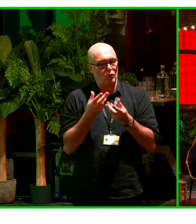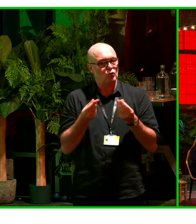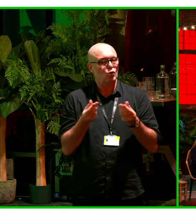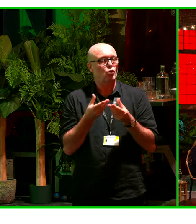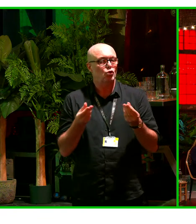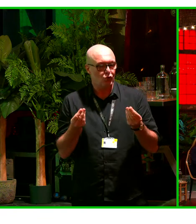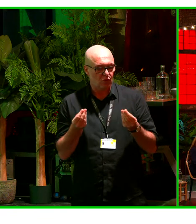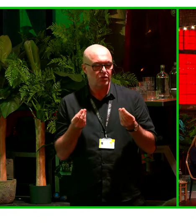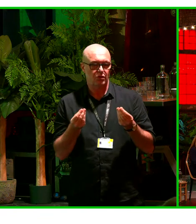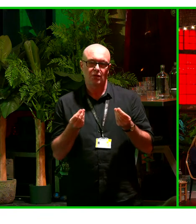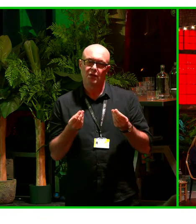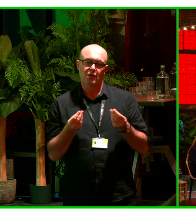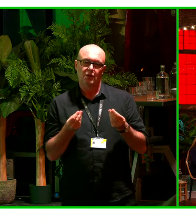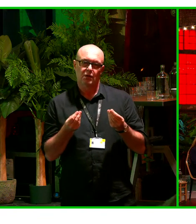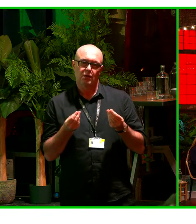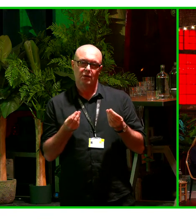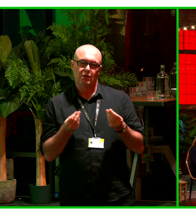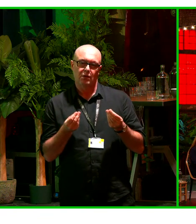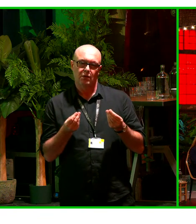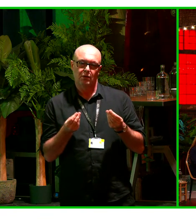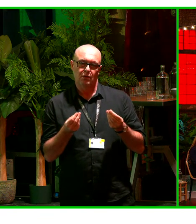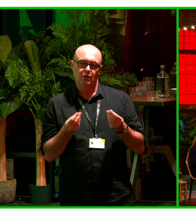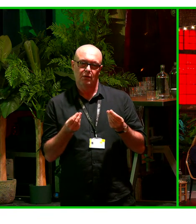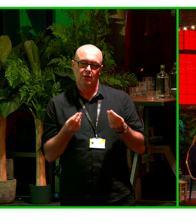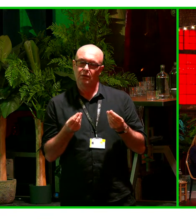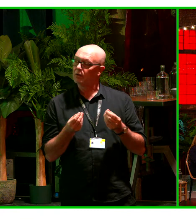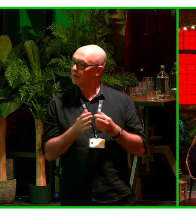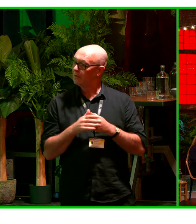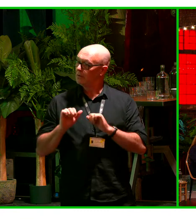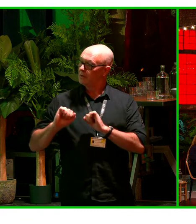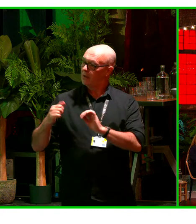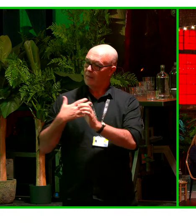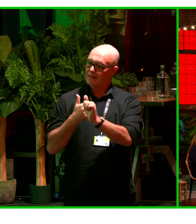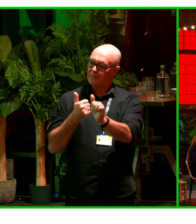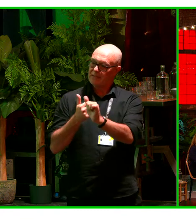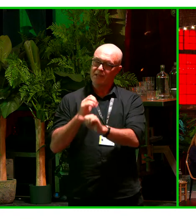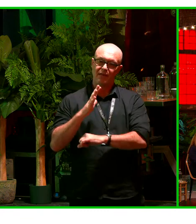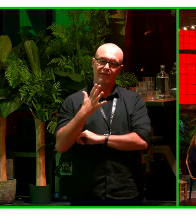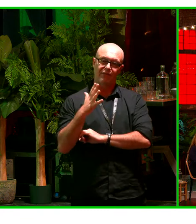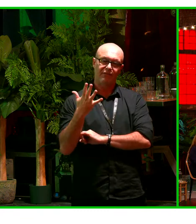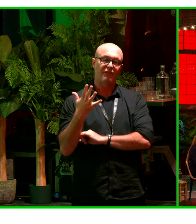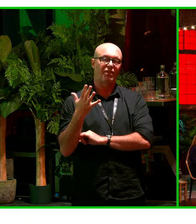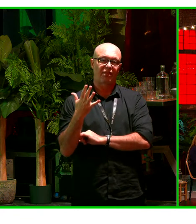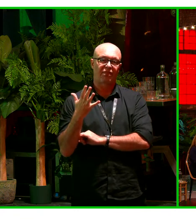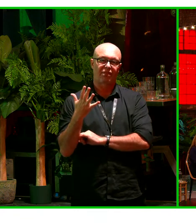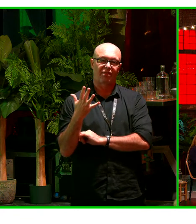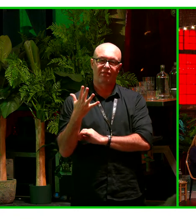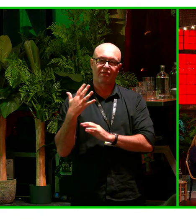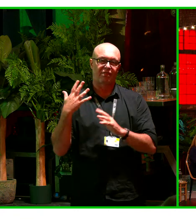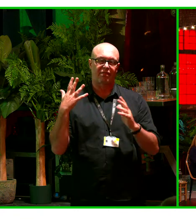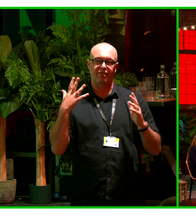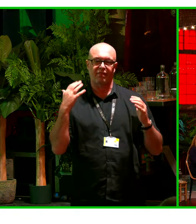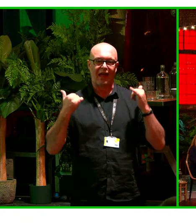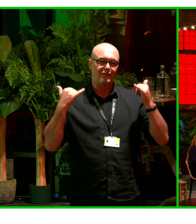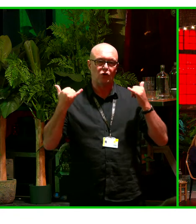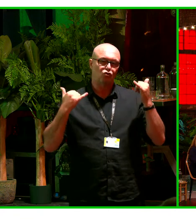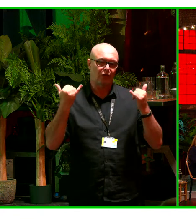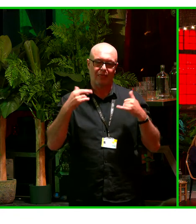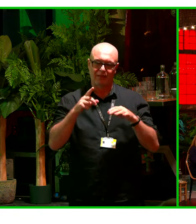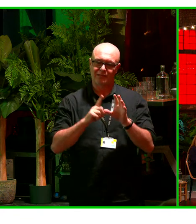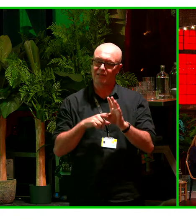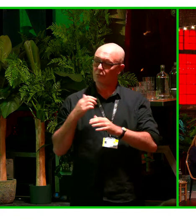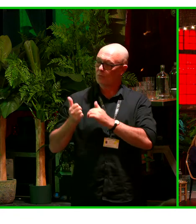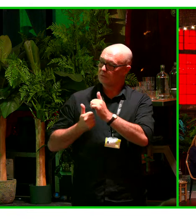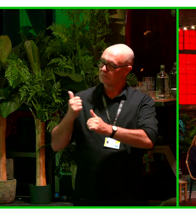assets and marked its 55th anniversary this year. So Dave spent 8 years with Scottish Power after completing his apprenticeship